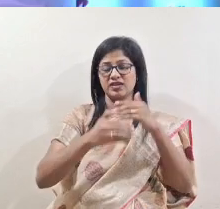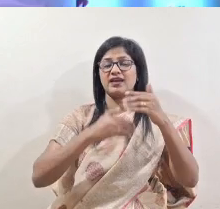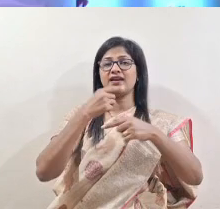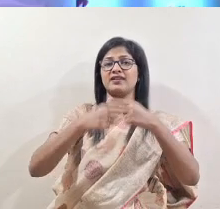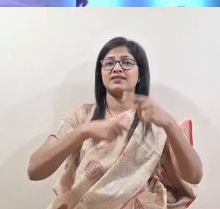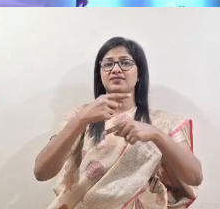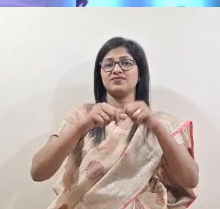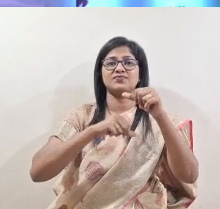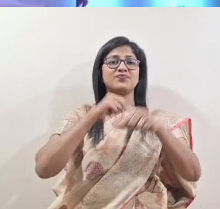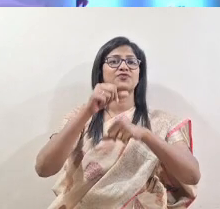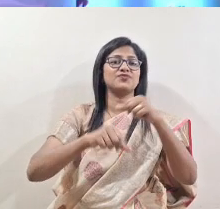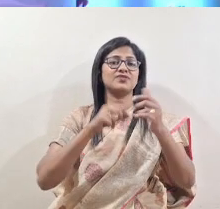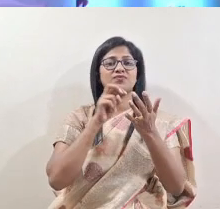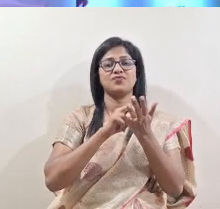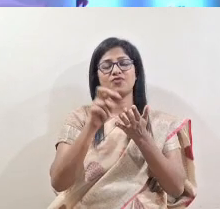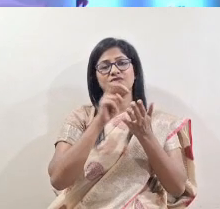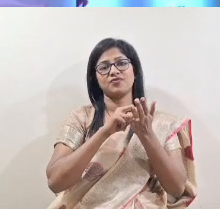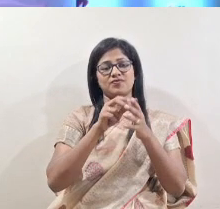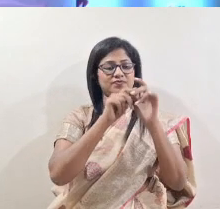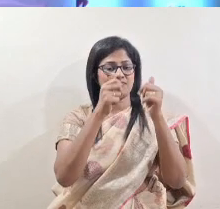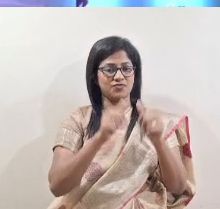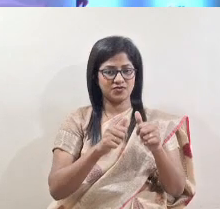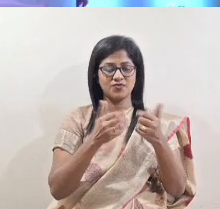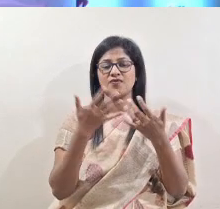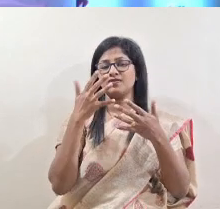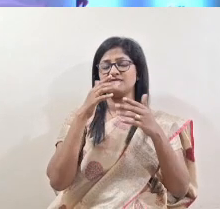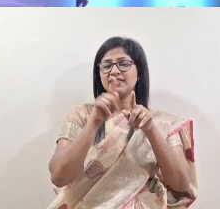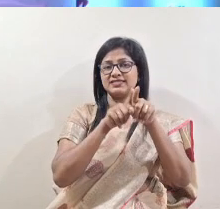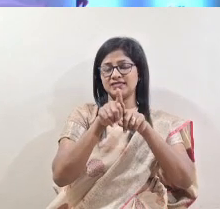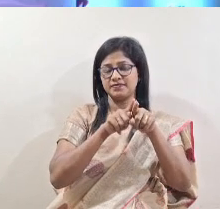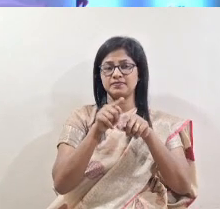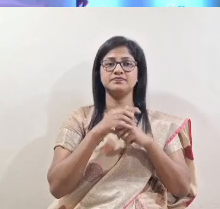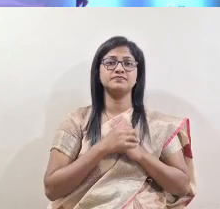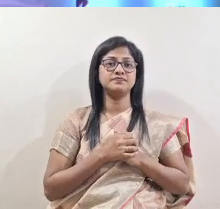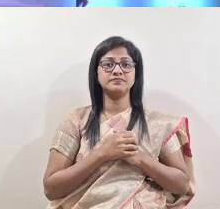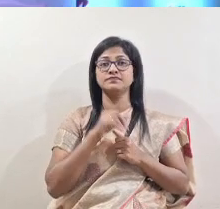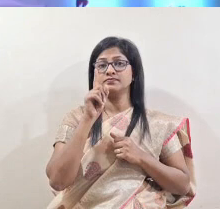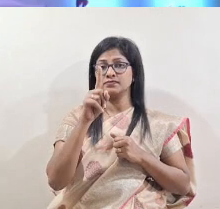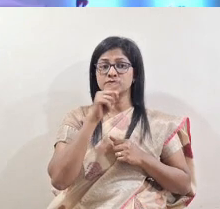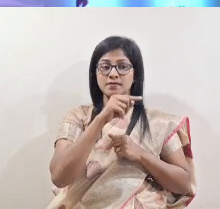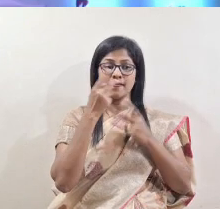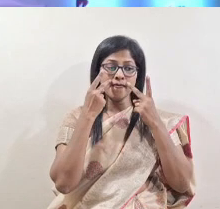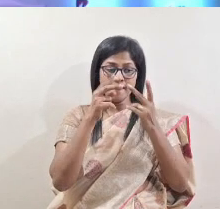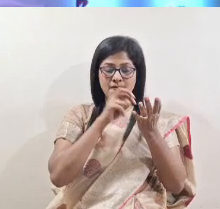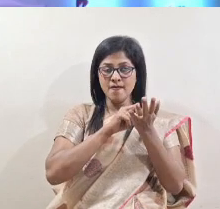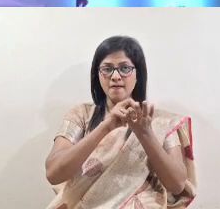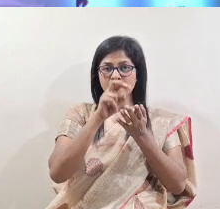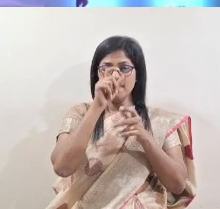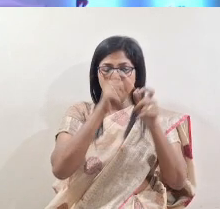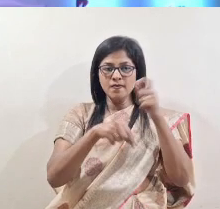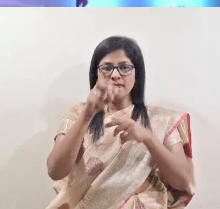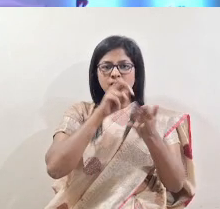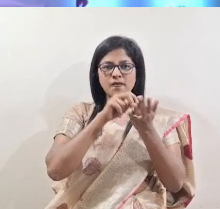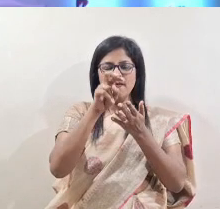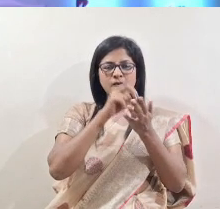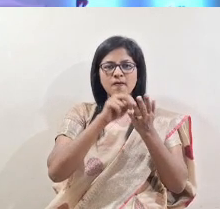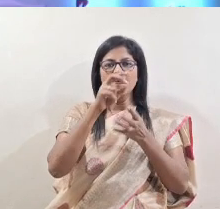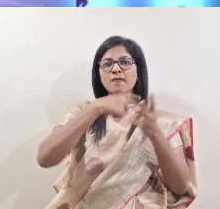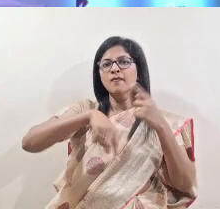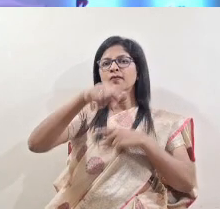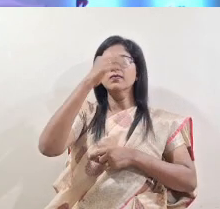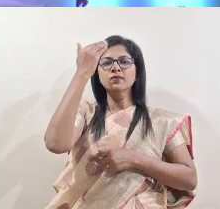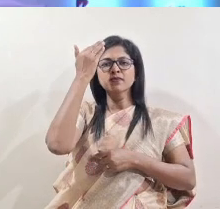as a continuous process by the pedestrian models or simulation models. However, when people are walking, they